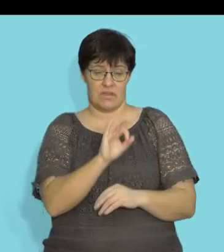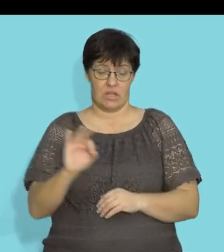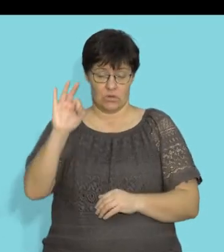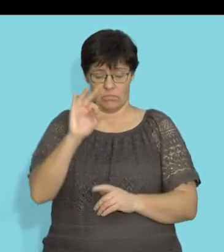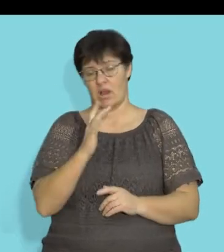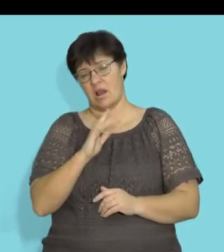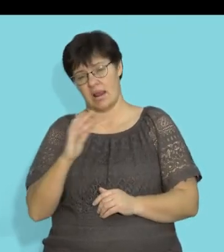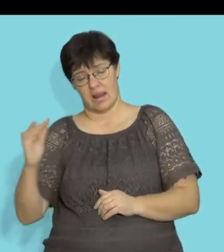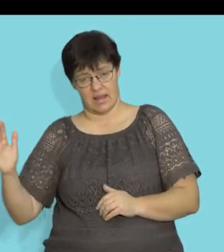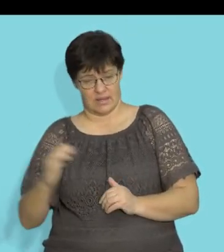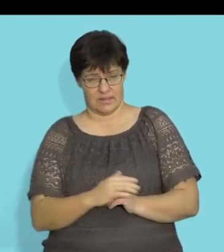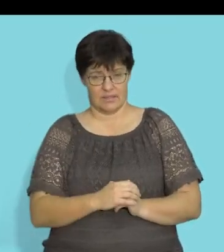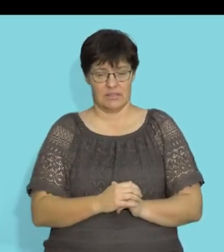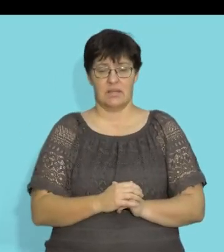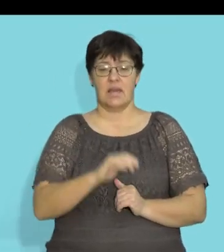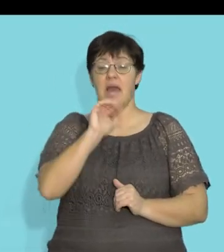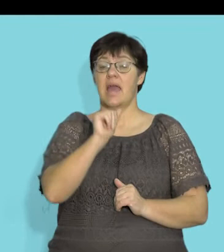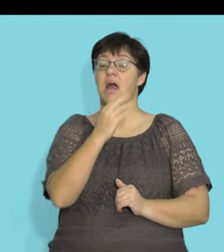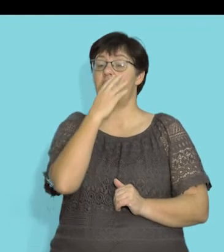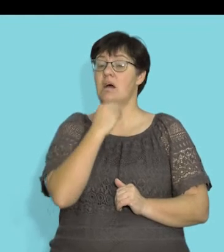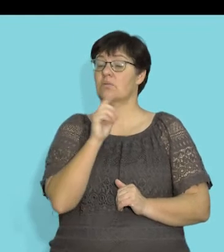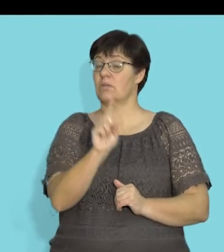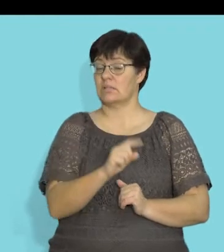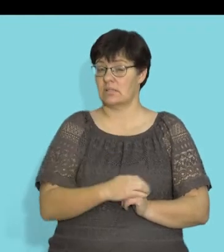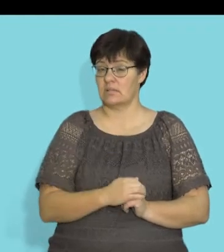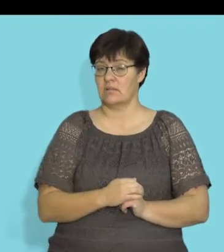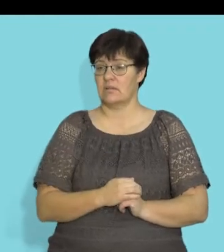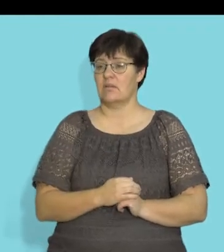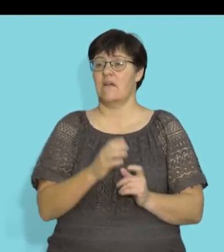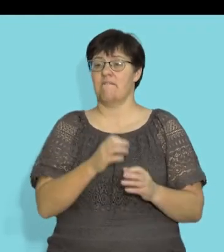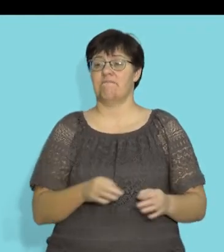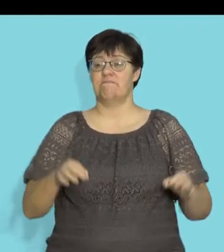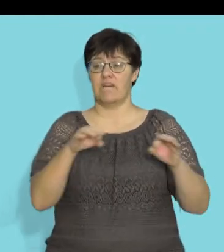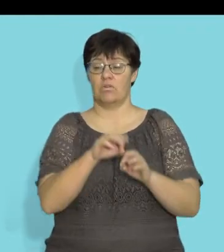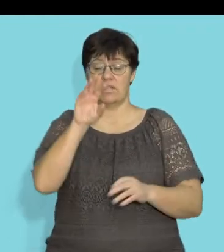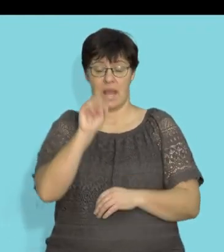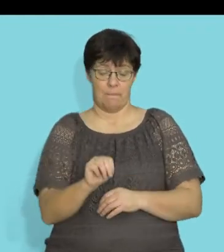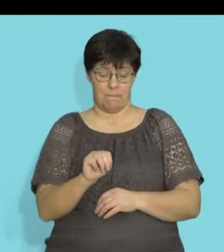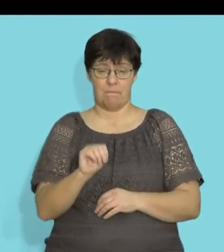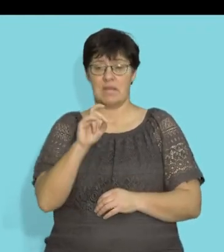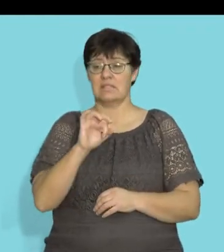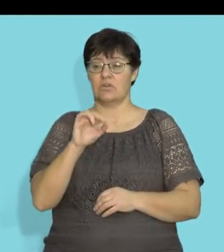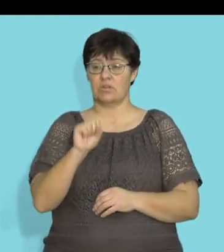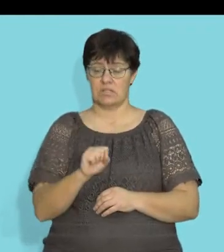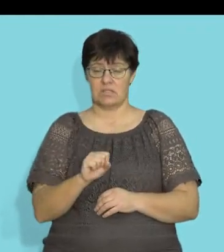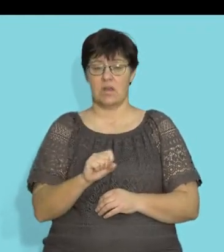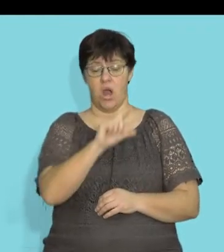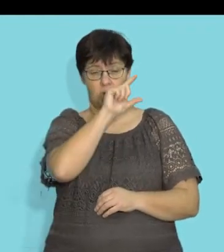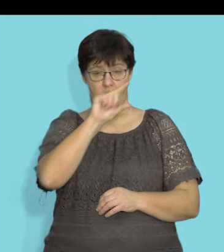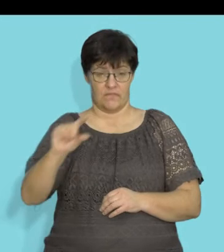cubed going on. A is asking me for what values of m is the